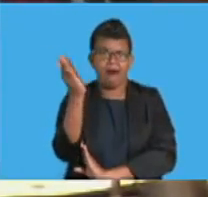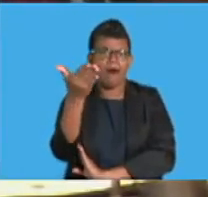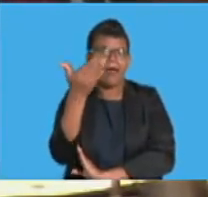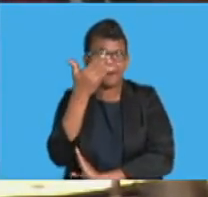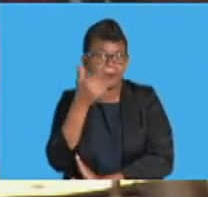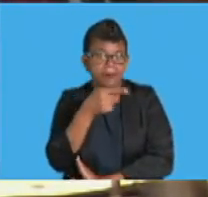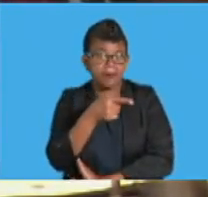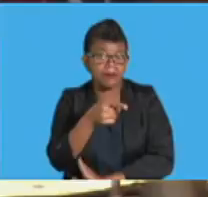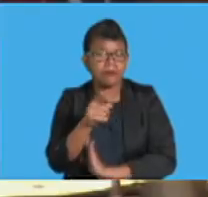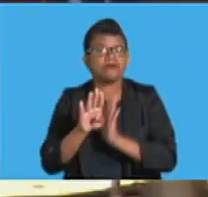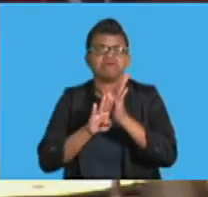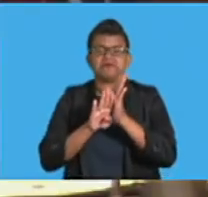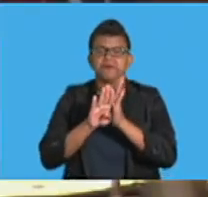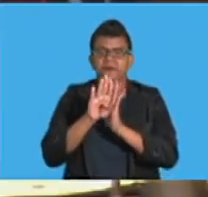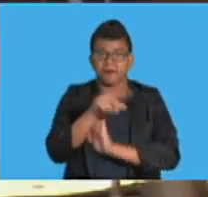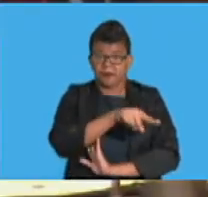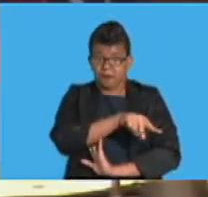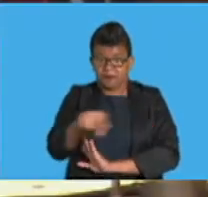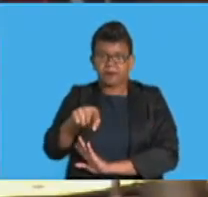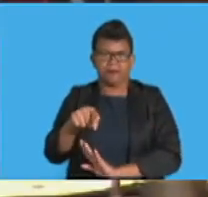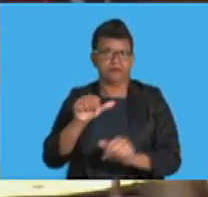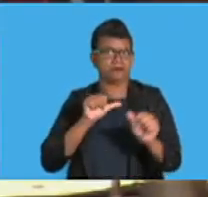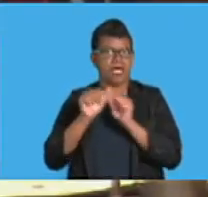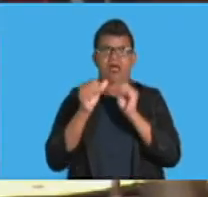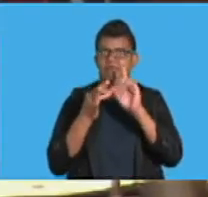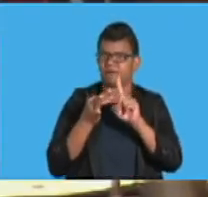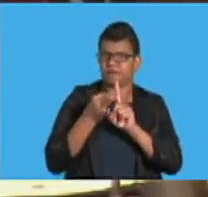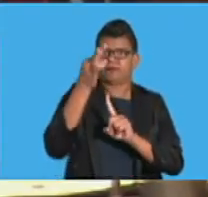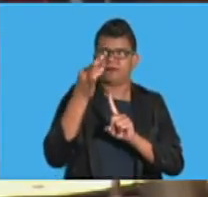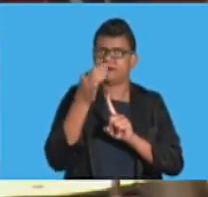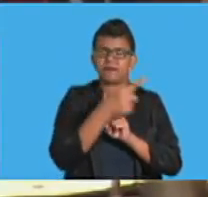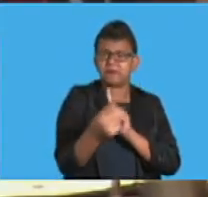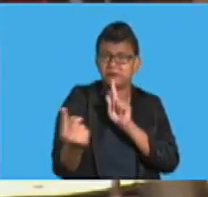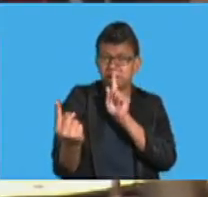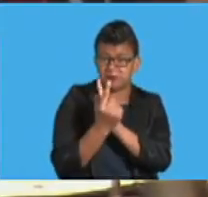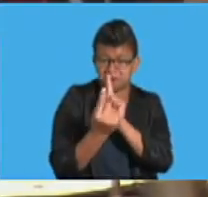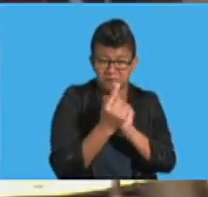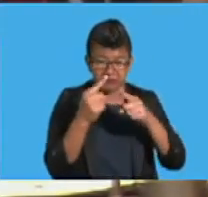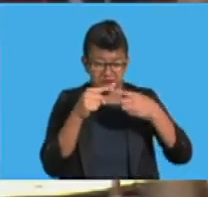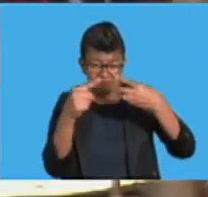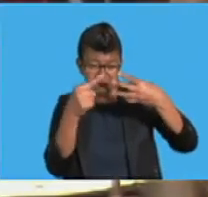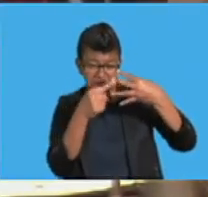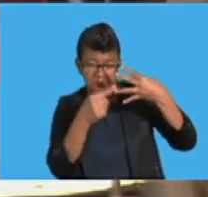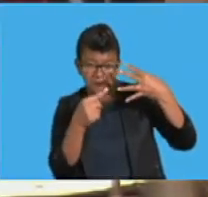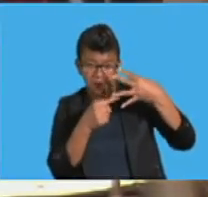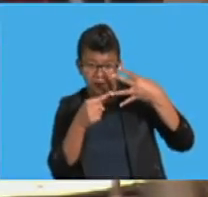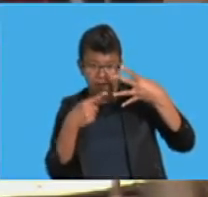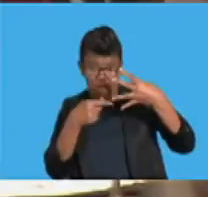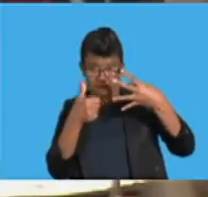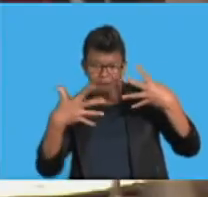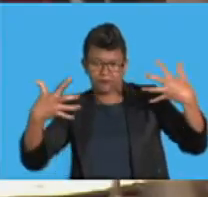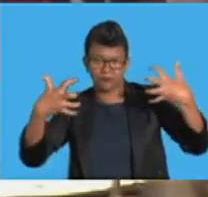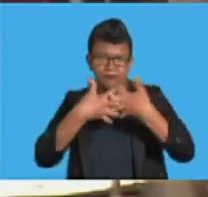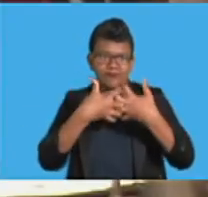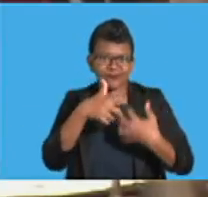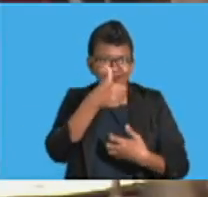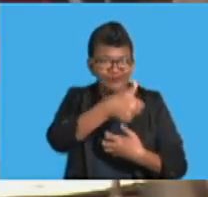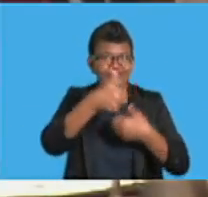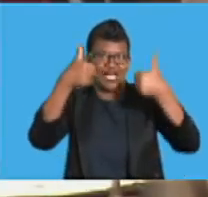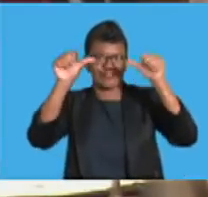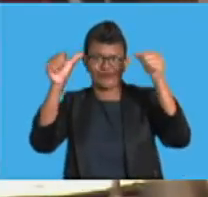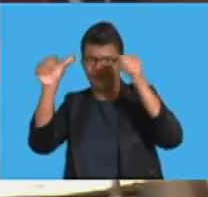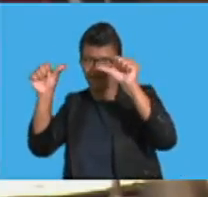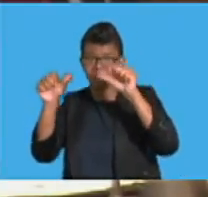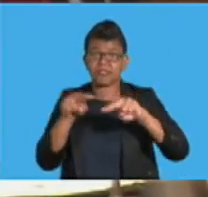better position to better meet the targets identified in the National Employment Policy. Madam Speaker, in line with the Fiji First Manifesto,